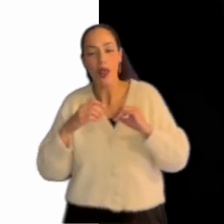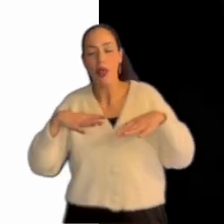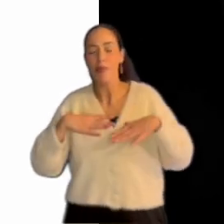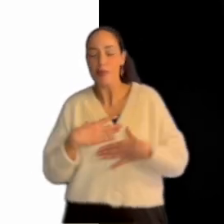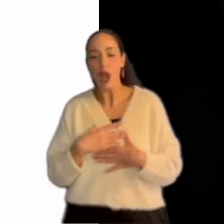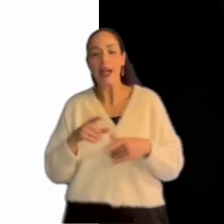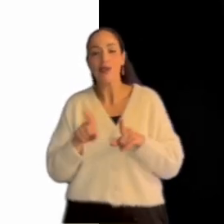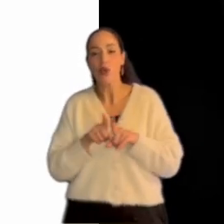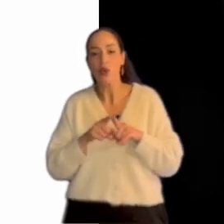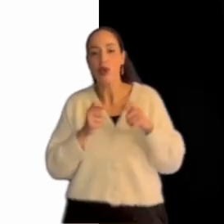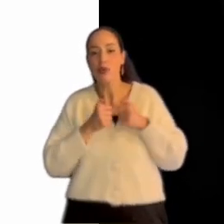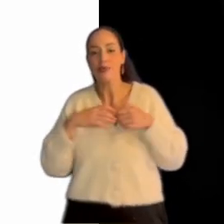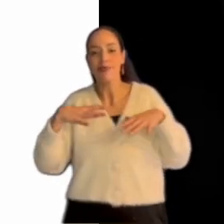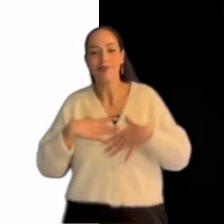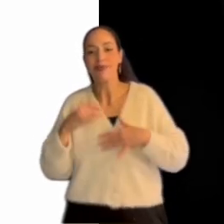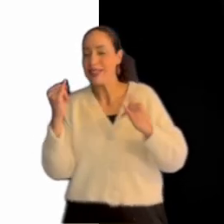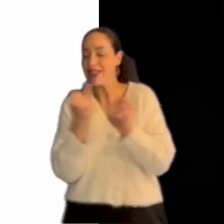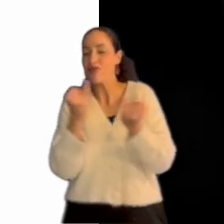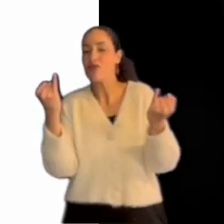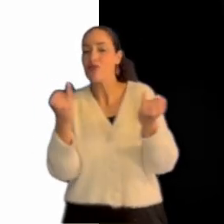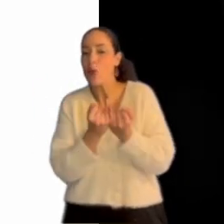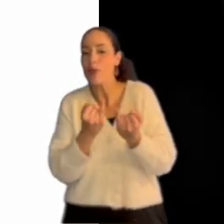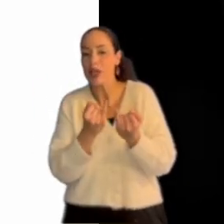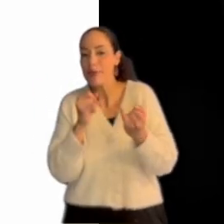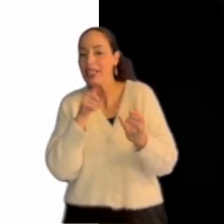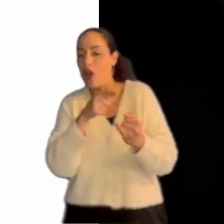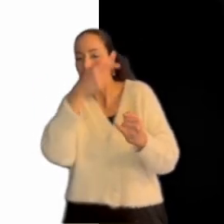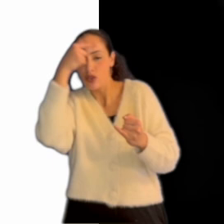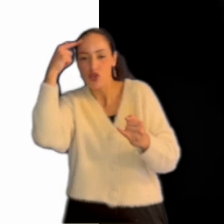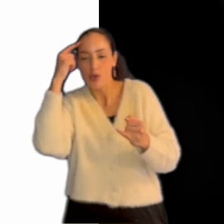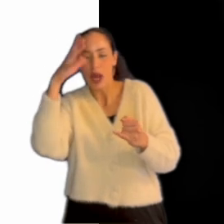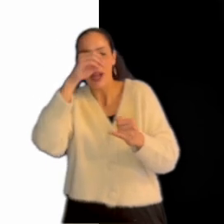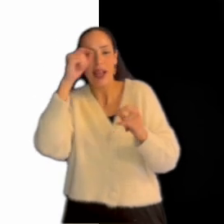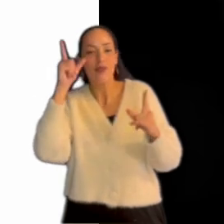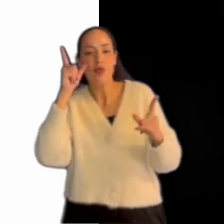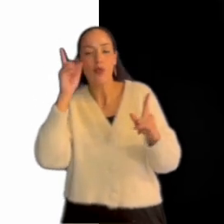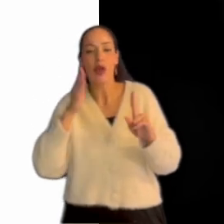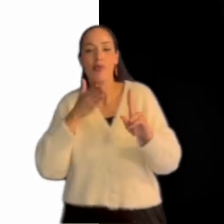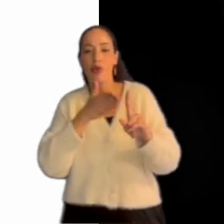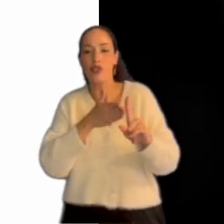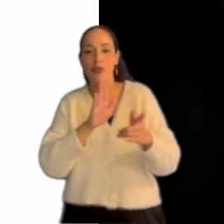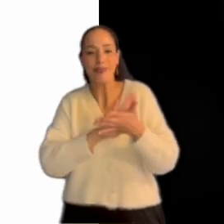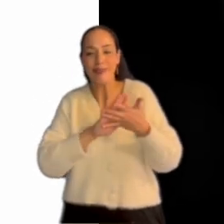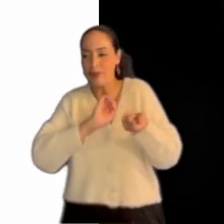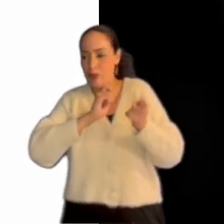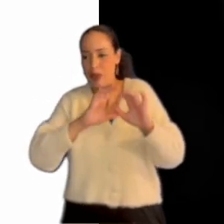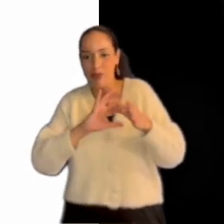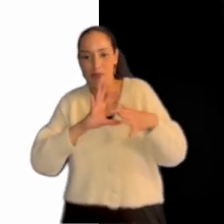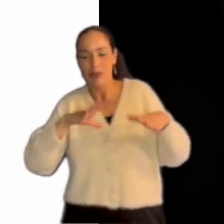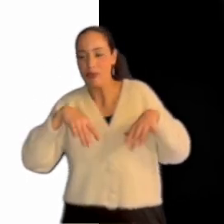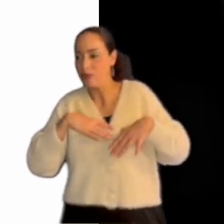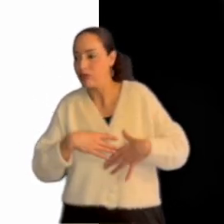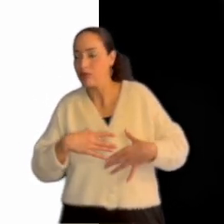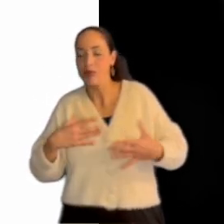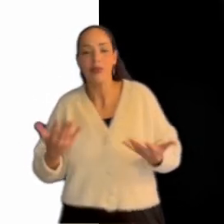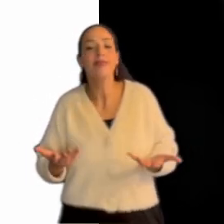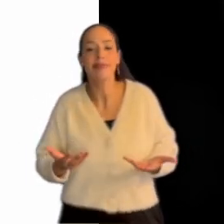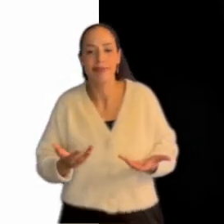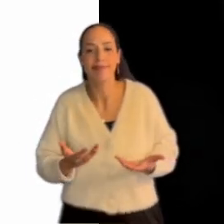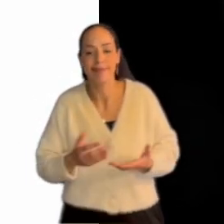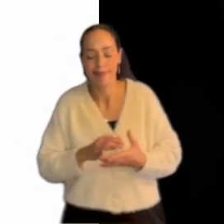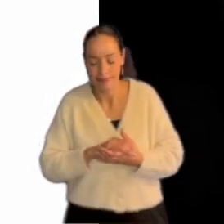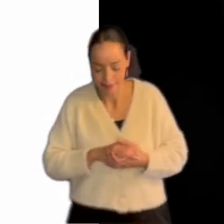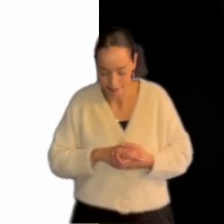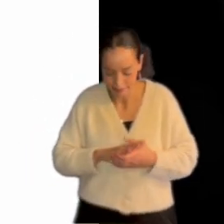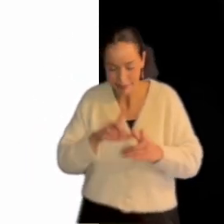disconnection, disengagement, dissatisfaction, depletion and fatigue. Creating a commitment to a trauma-informed approach is not